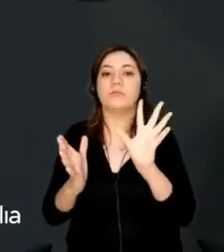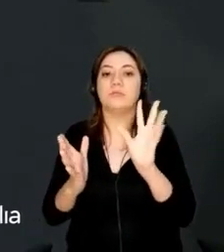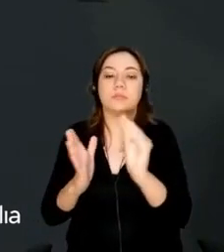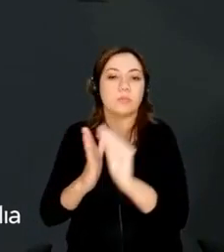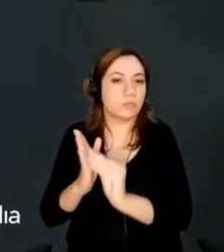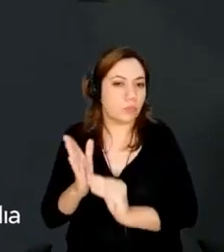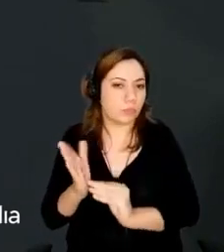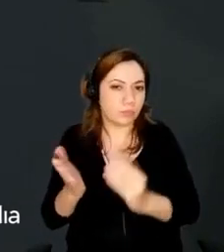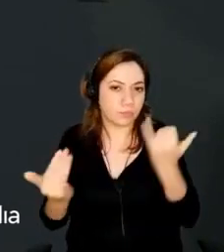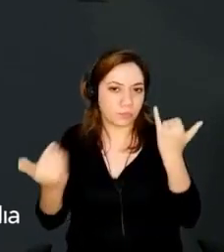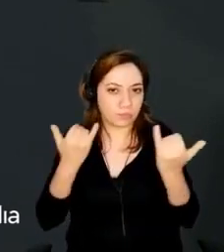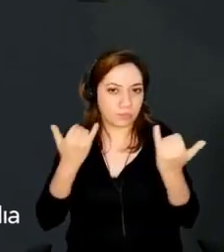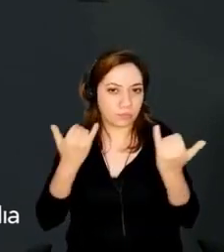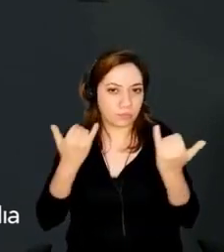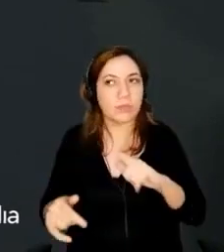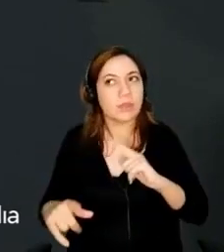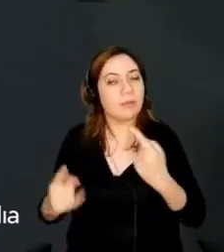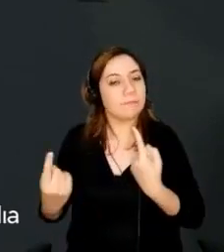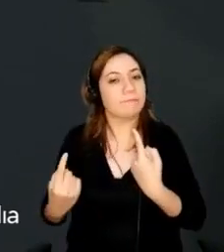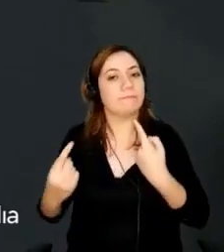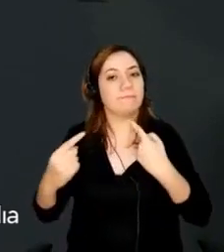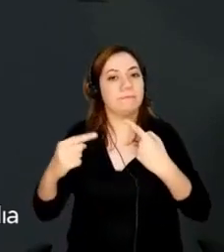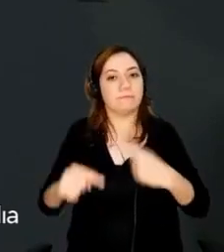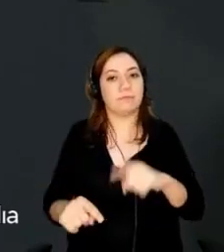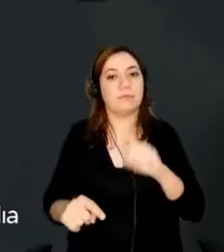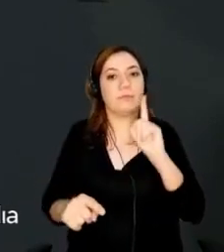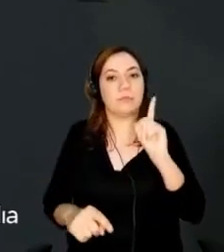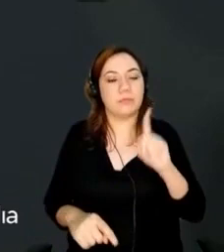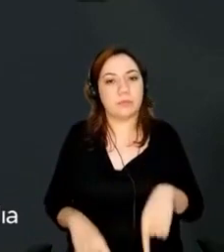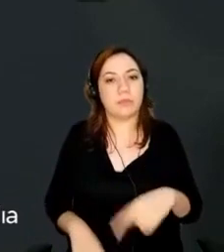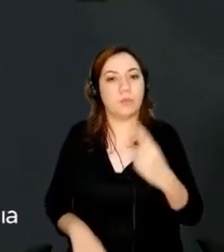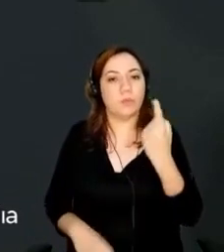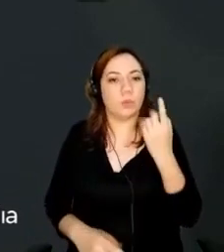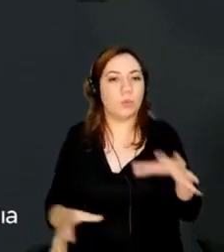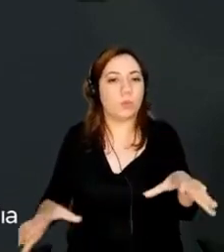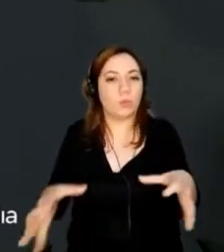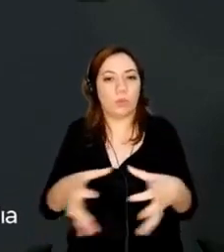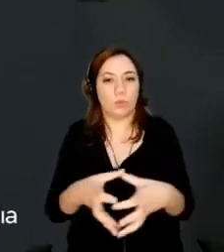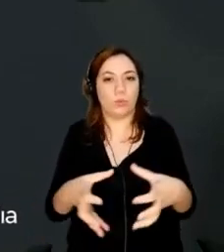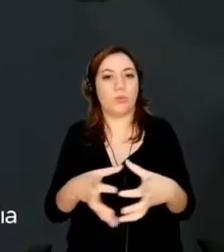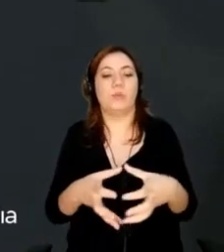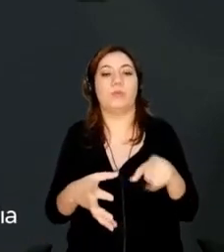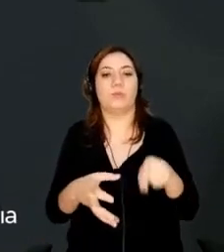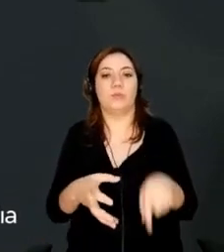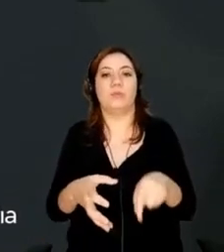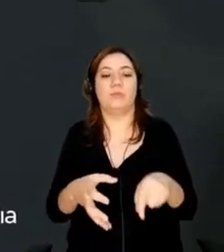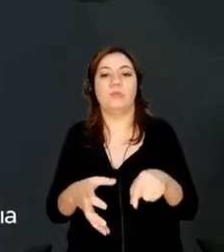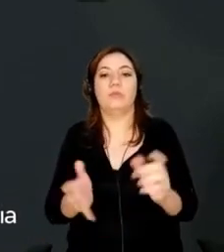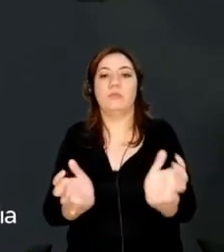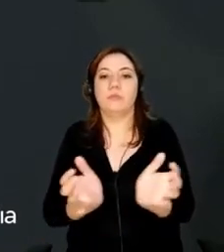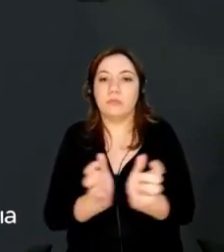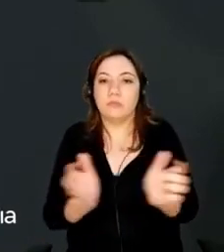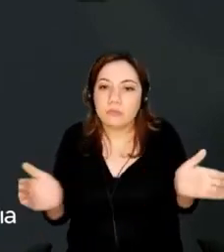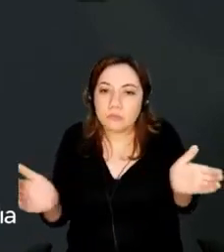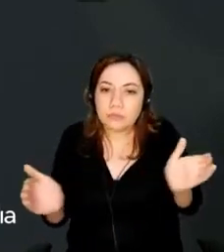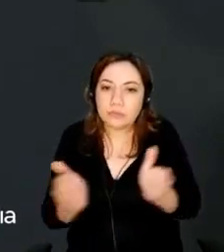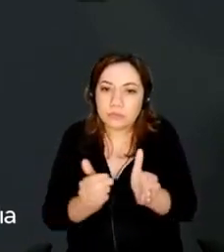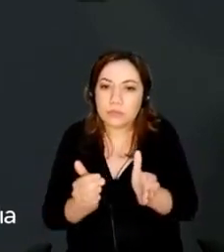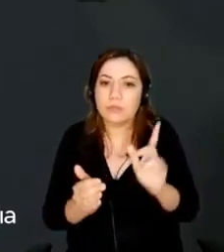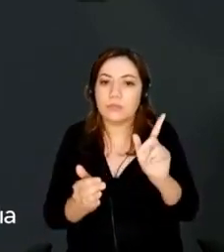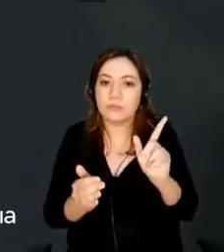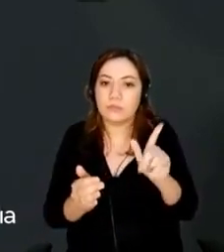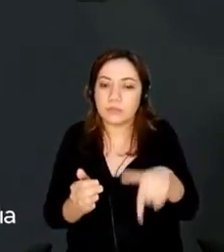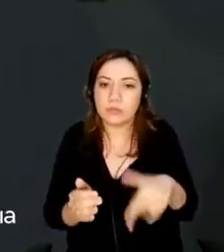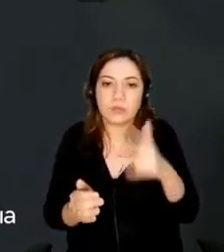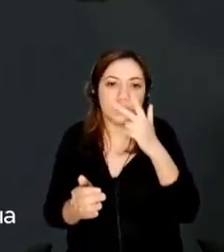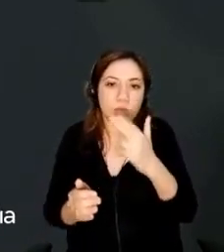a fairly small content team that would write all of our global content. They would do it for our